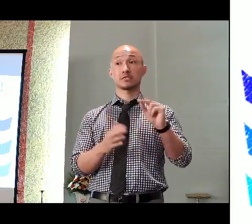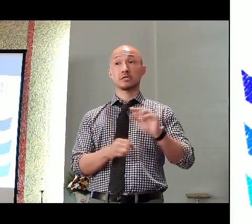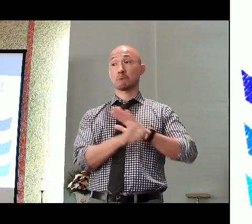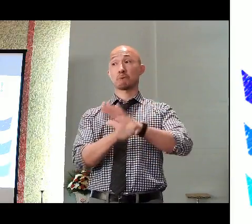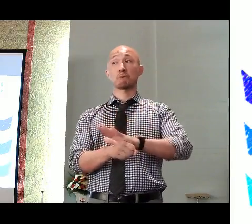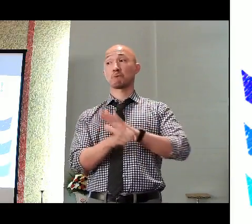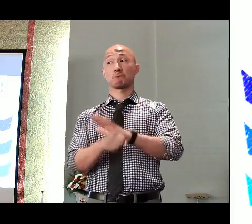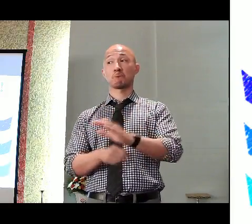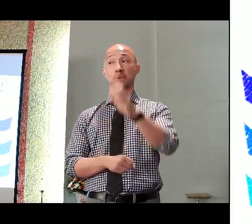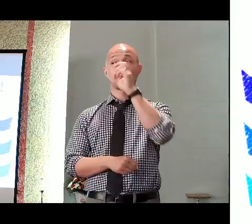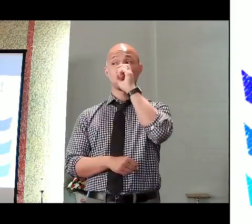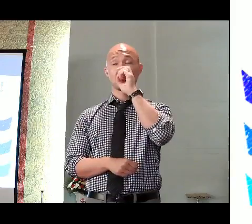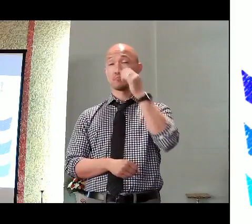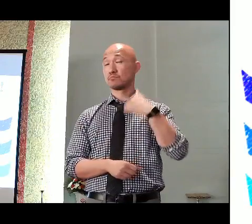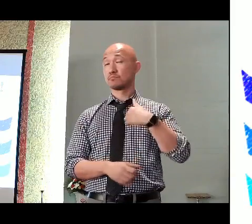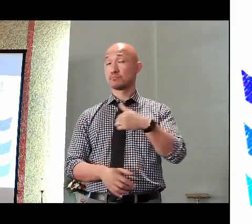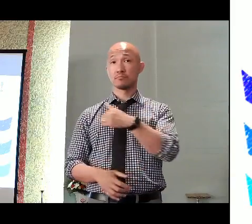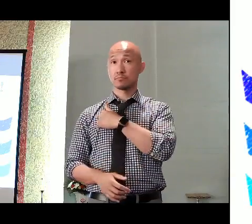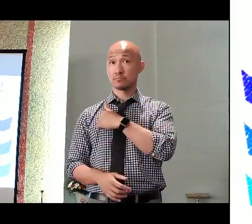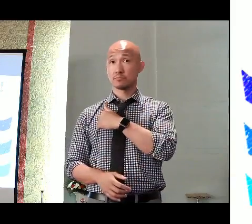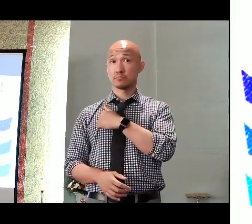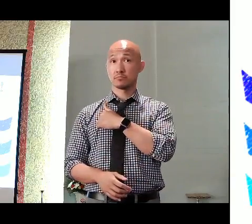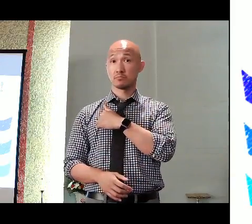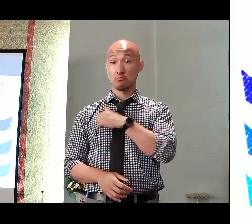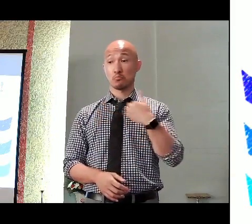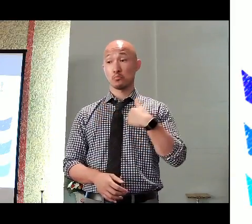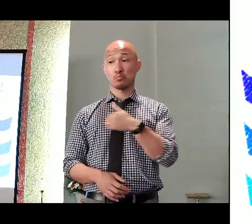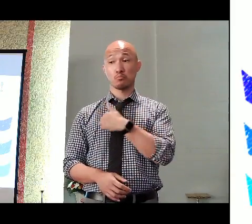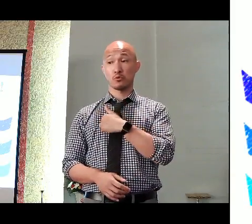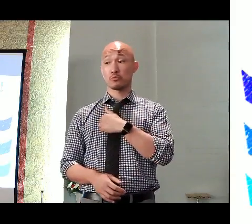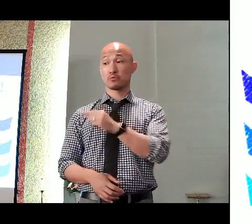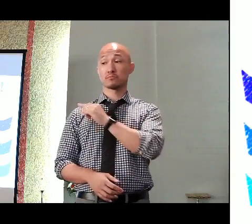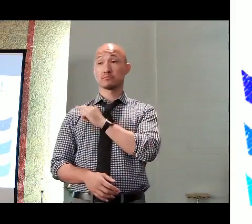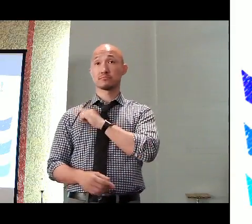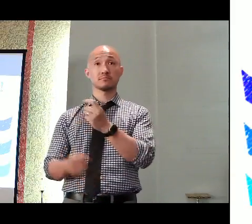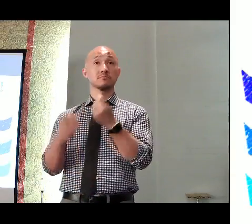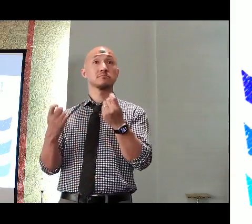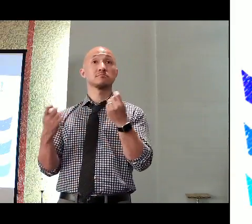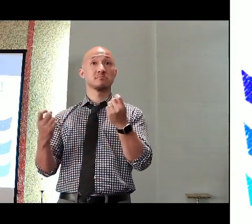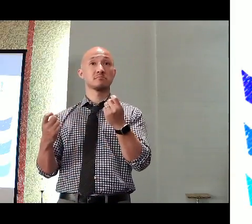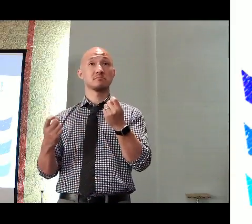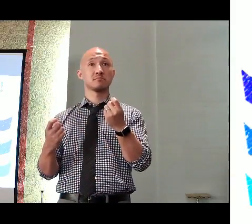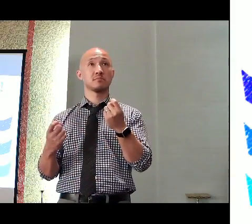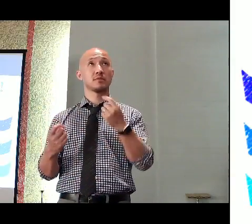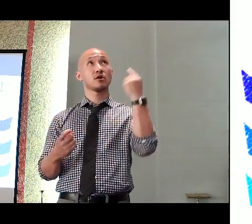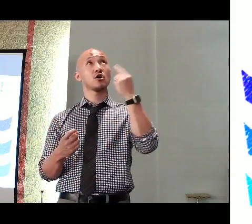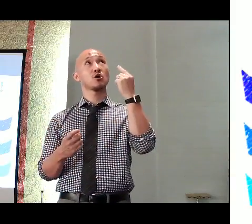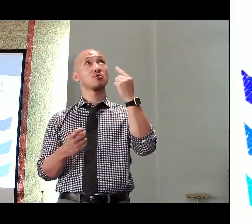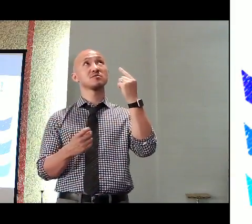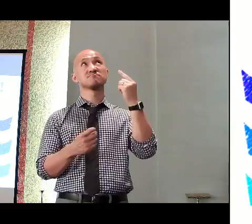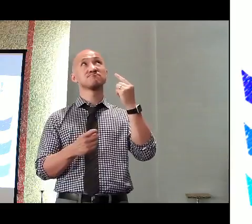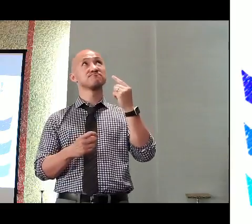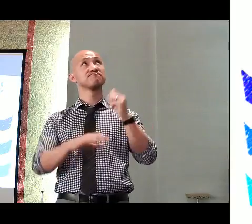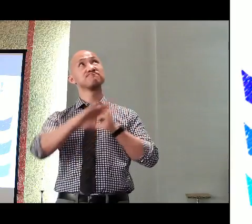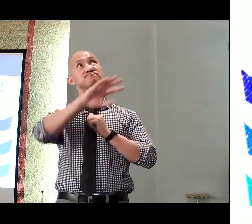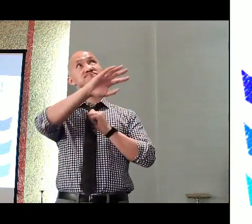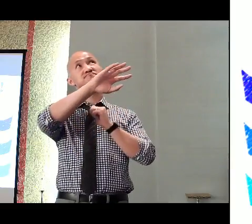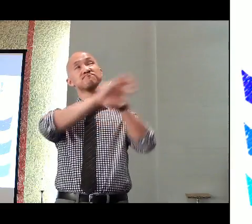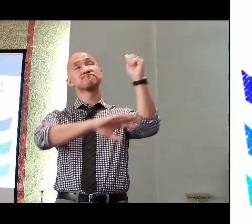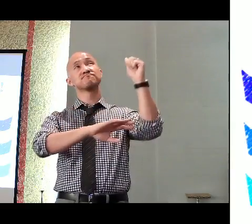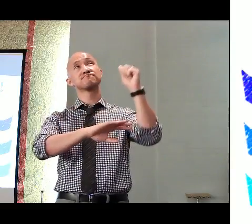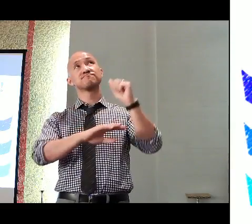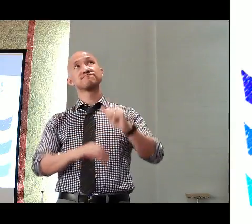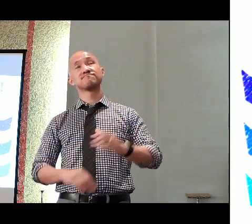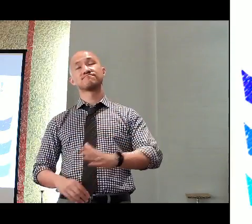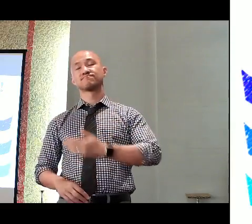which he could have. I mean, we deserved it. Treating him as our enemy, rejecting his